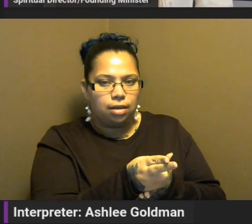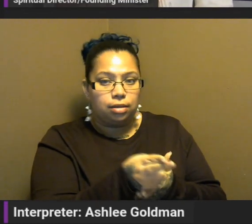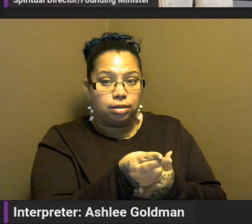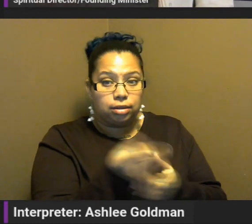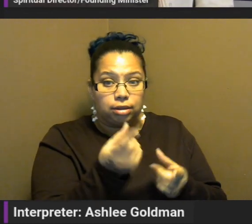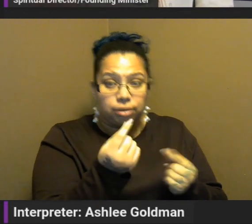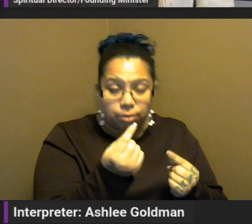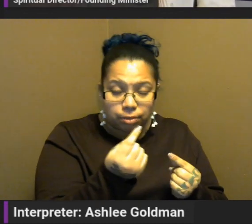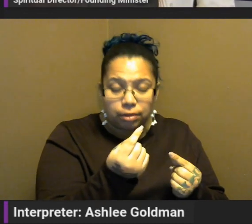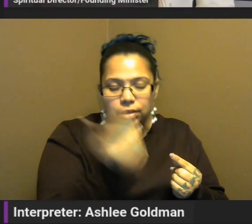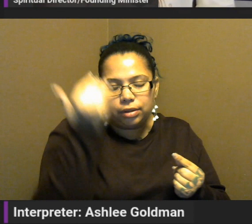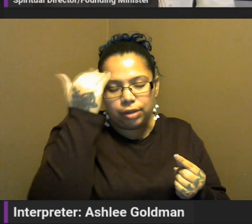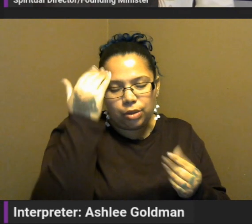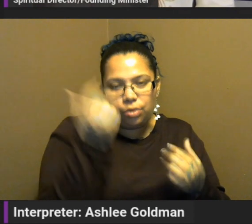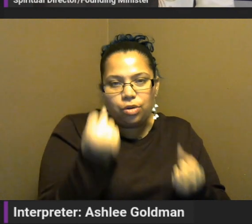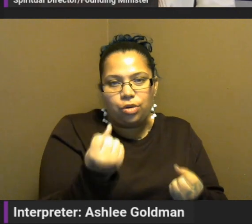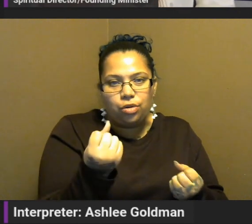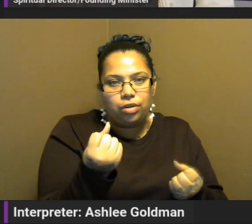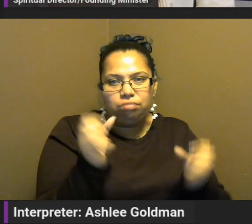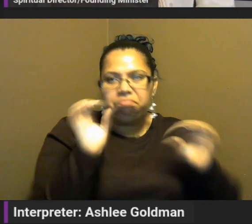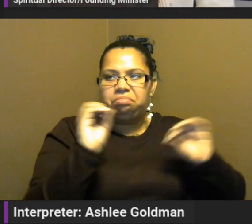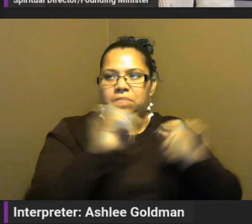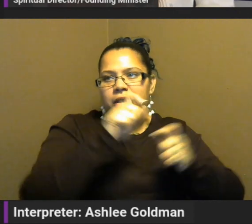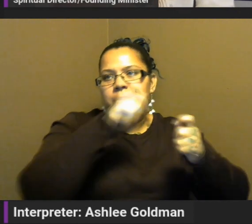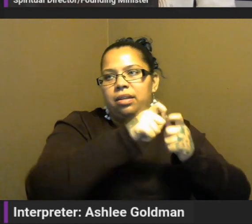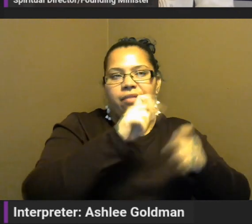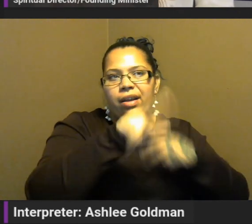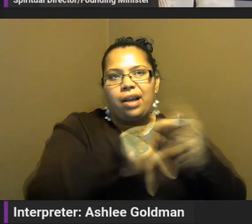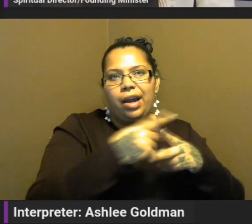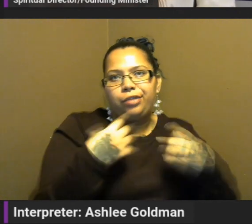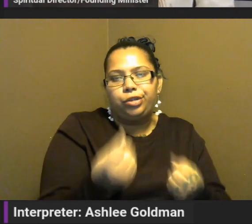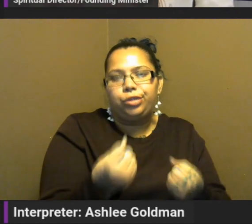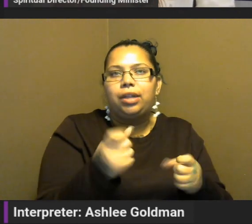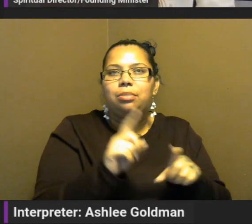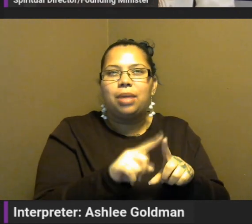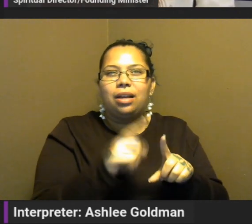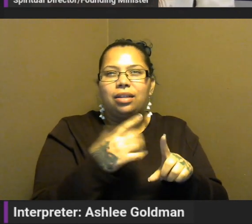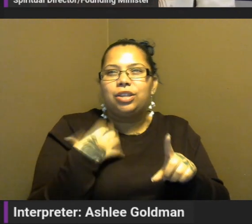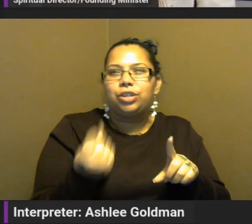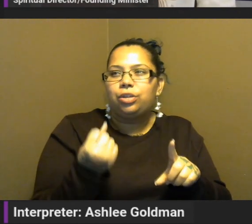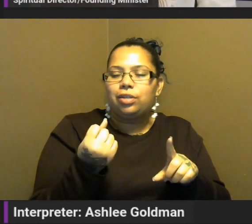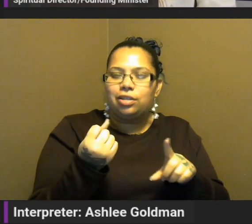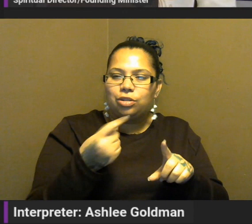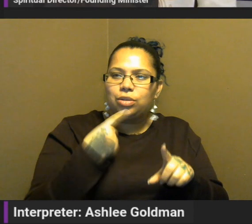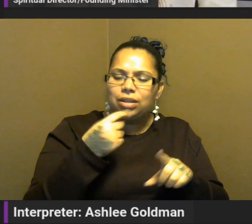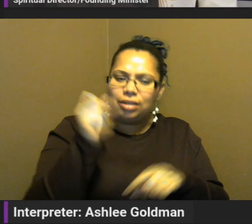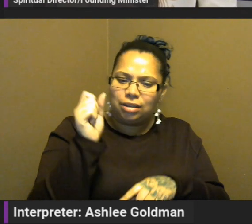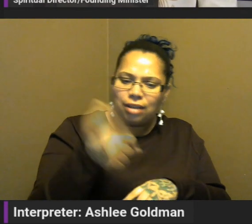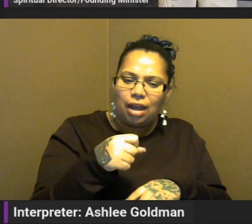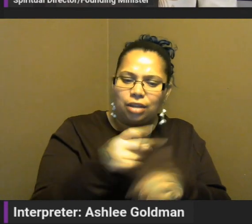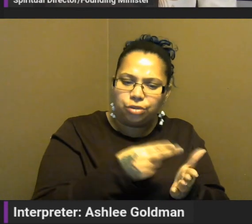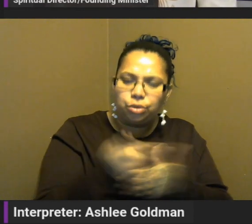of a particular or specific kind, the courage to demand that truth continue to be the